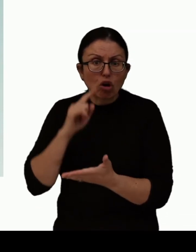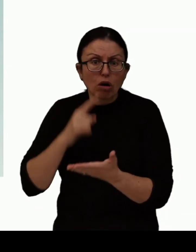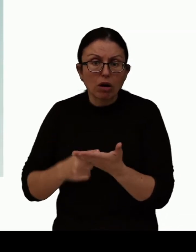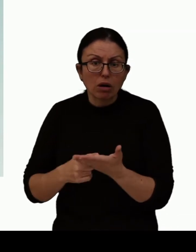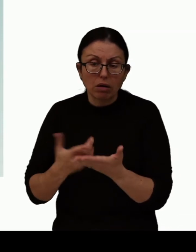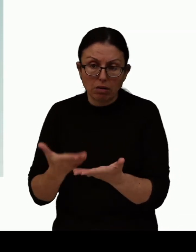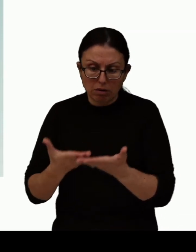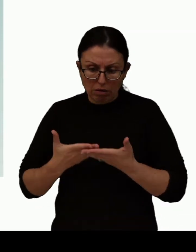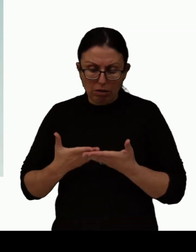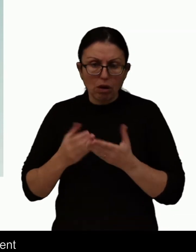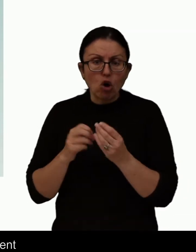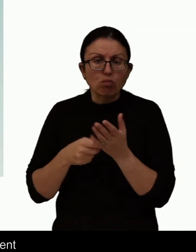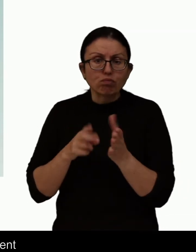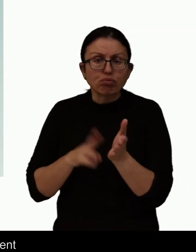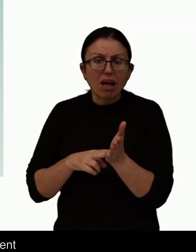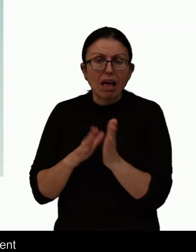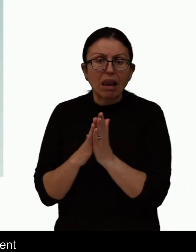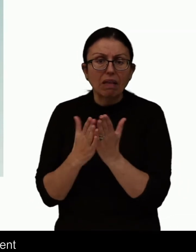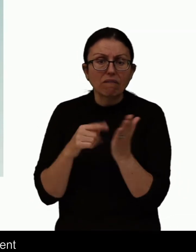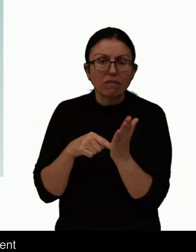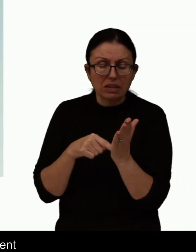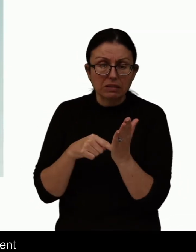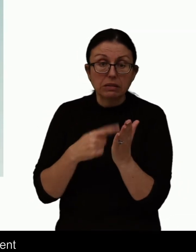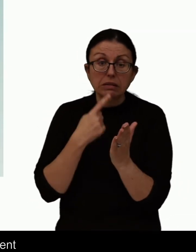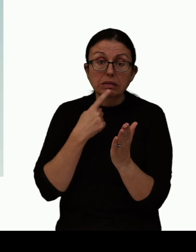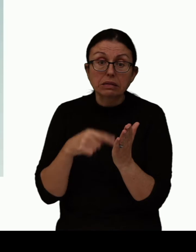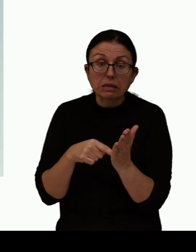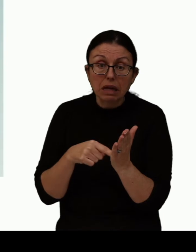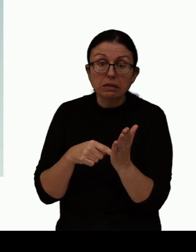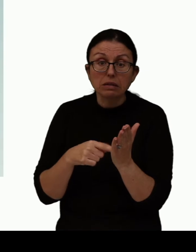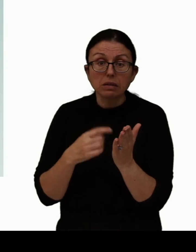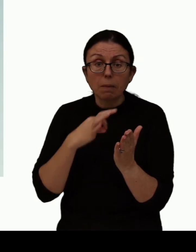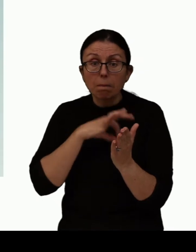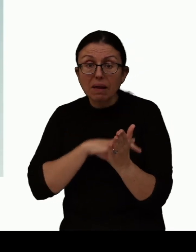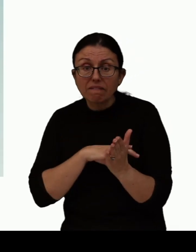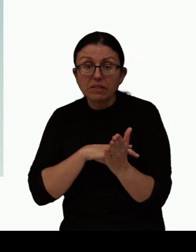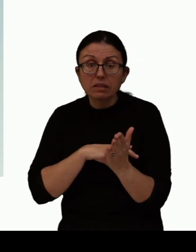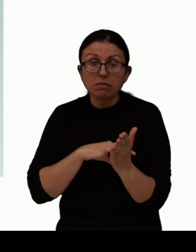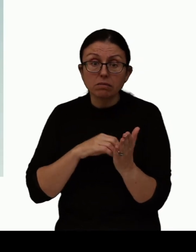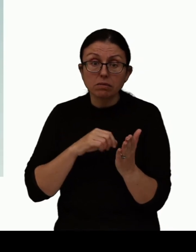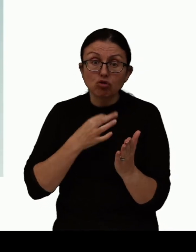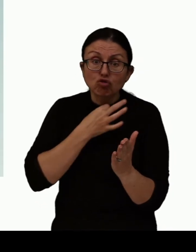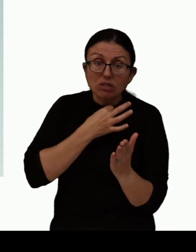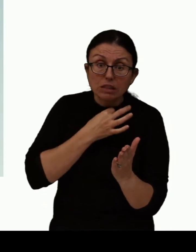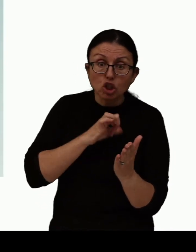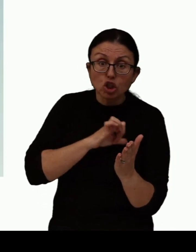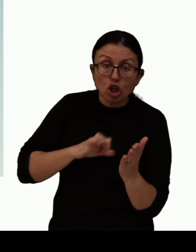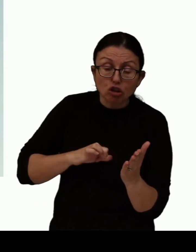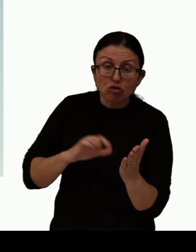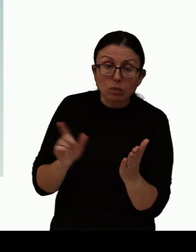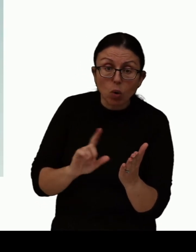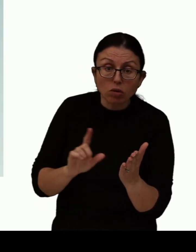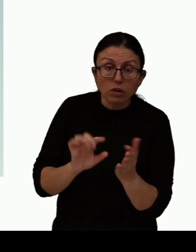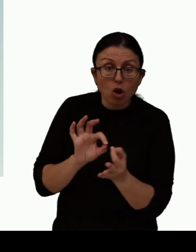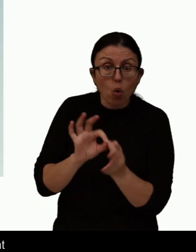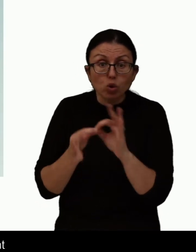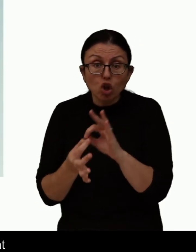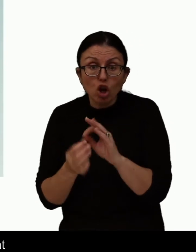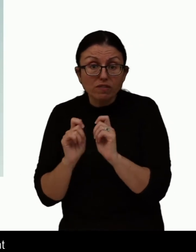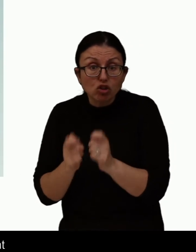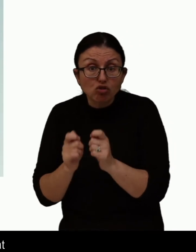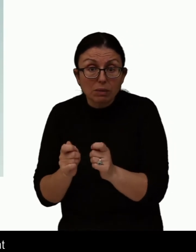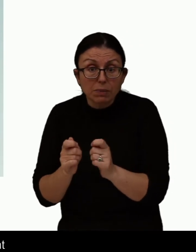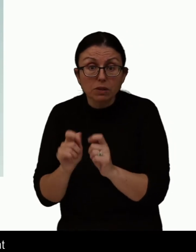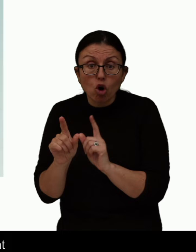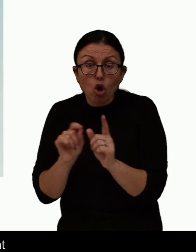BRAN leaflet to help. It says at the clinic appointment I should think about the benefits and risks of surgery, the alternative treatment